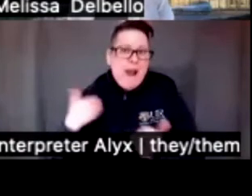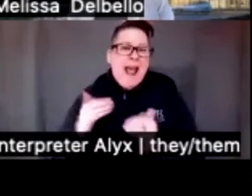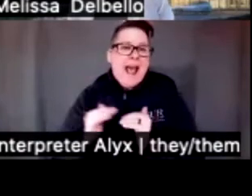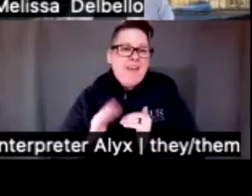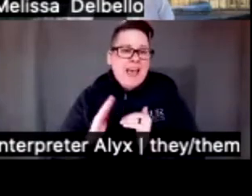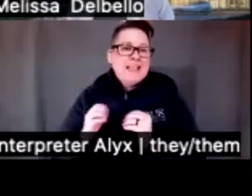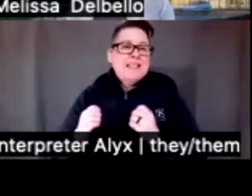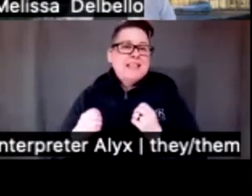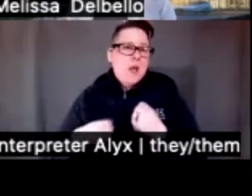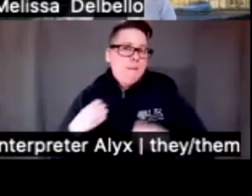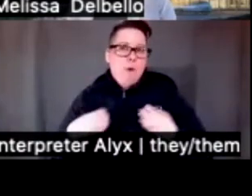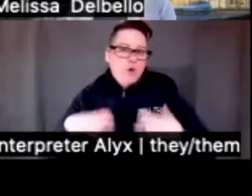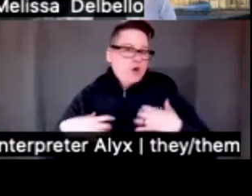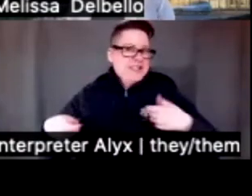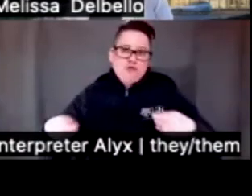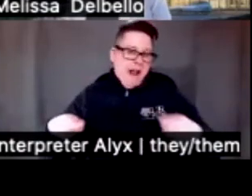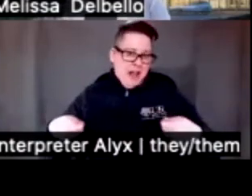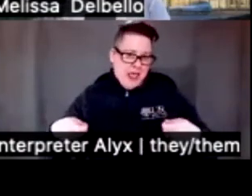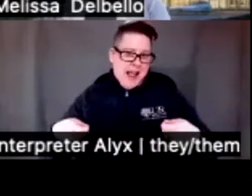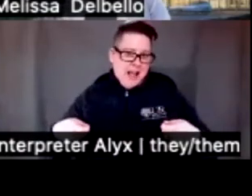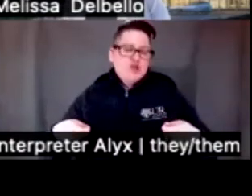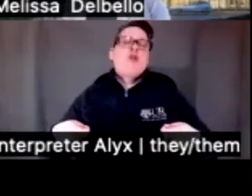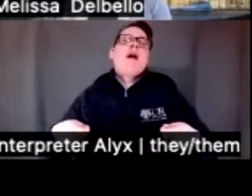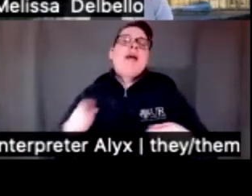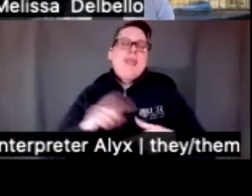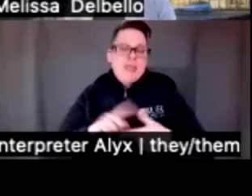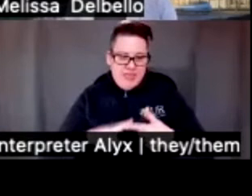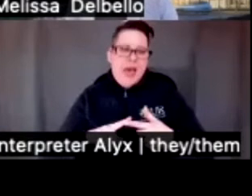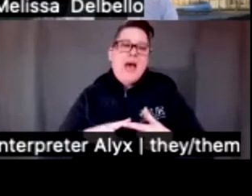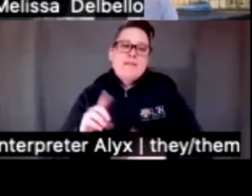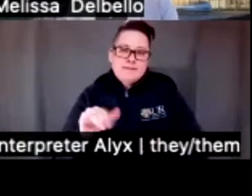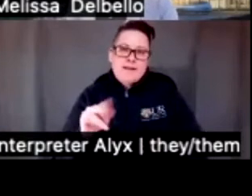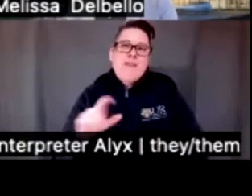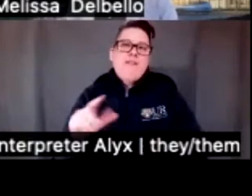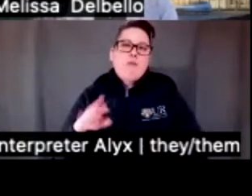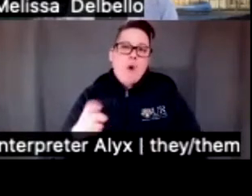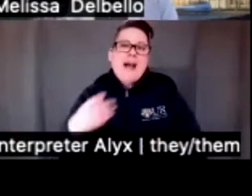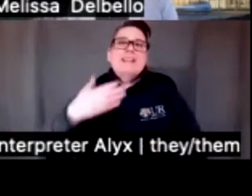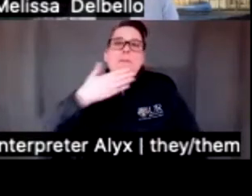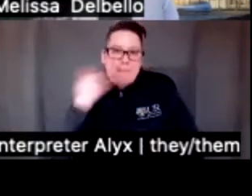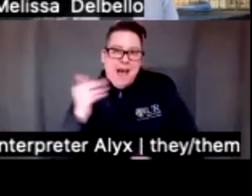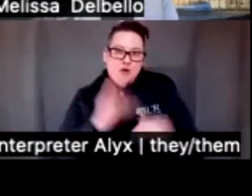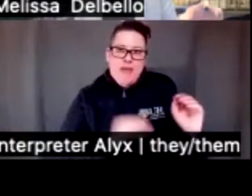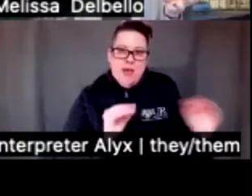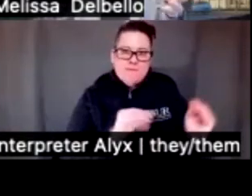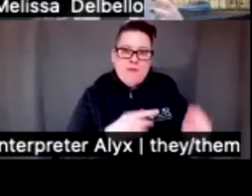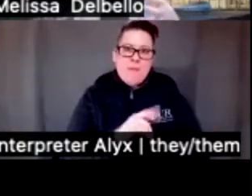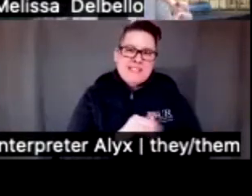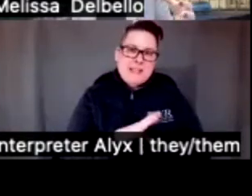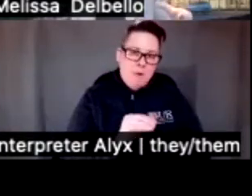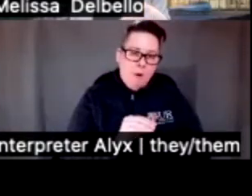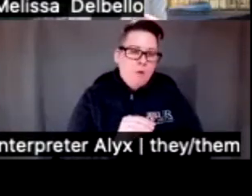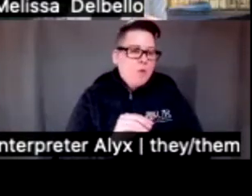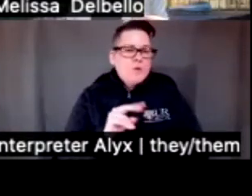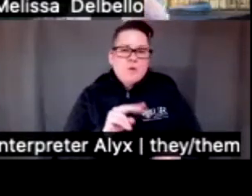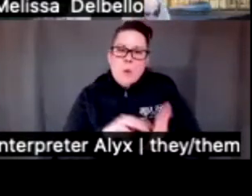emotional dysregulation was DelBello more effective than placebo. And so a very